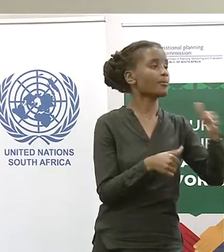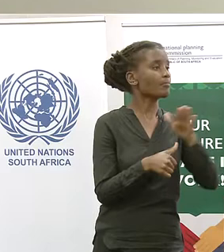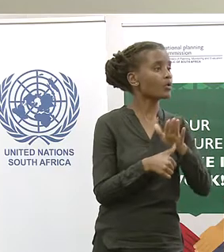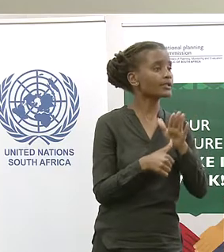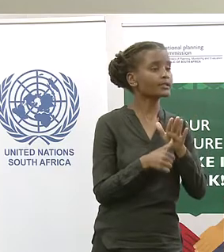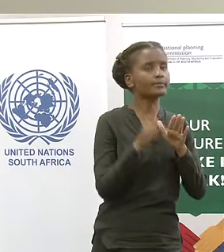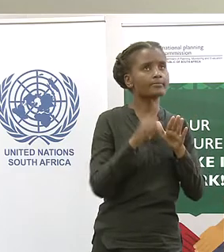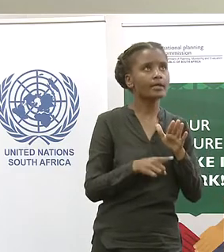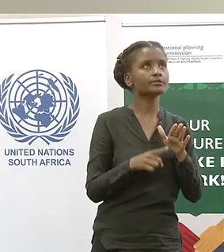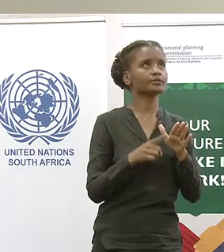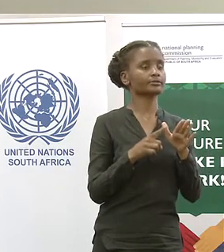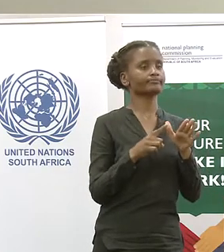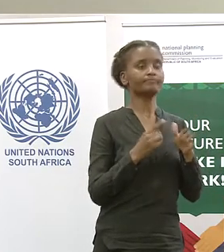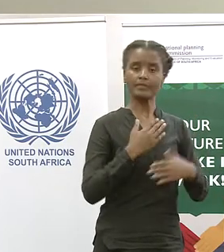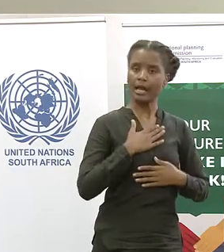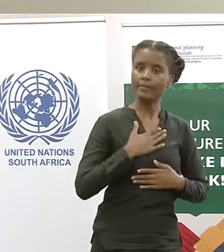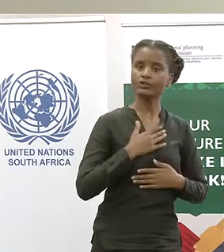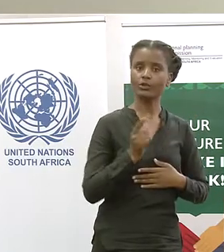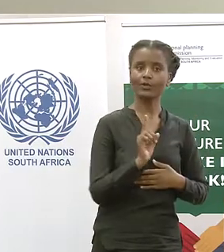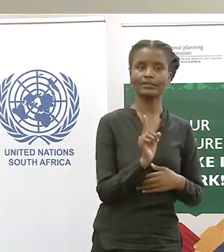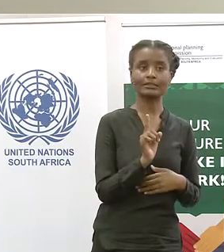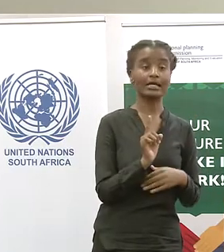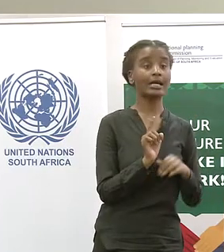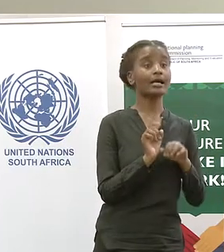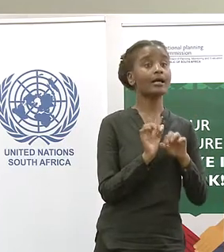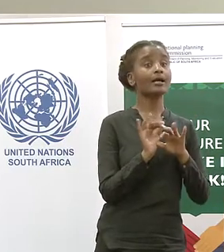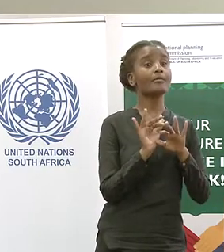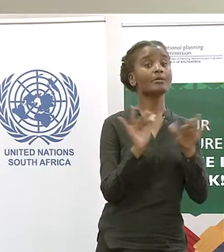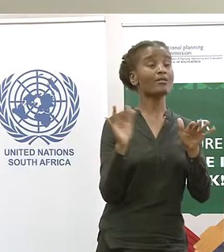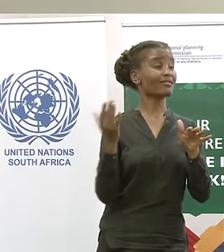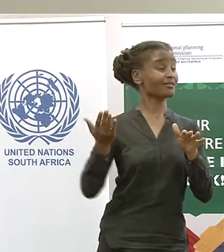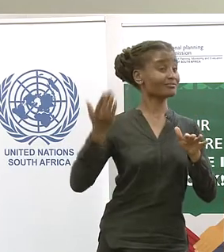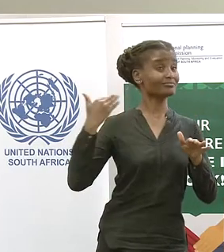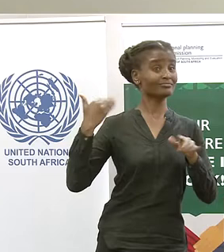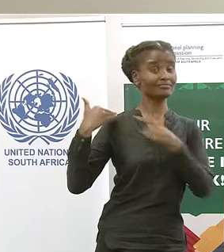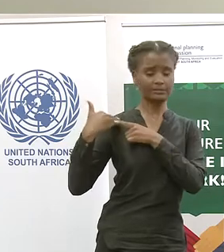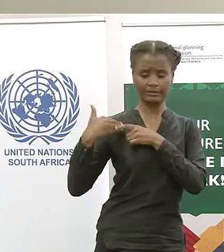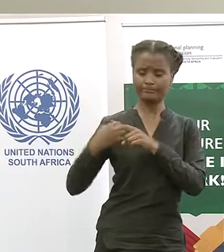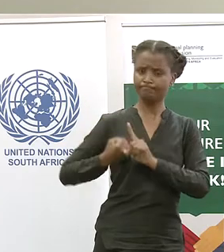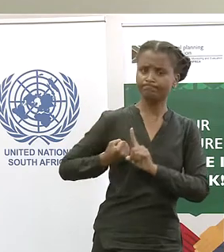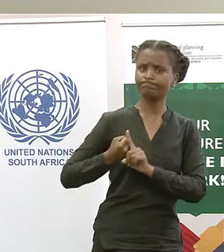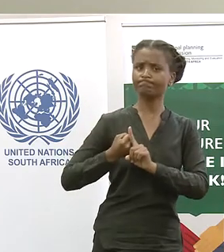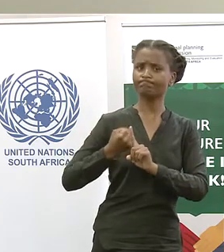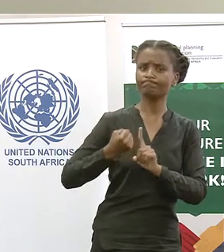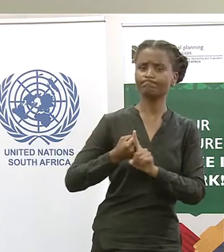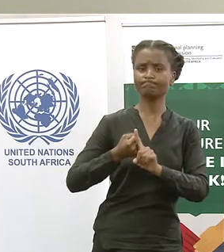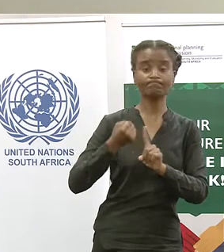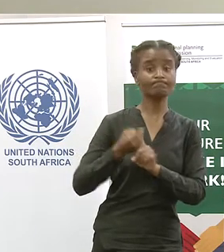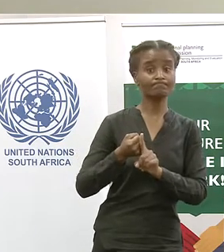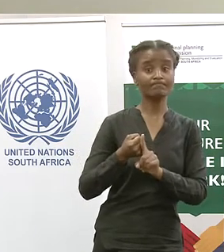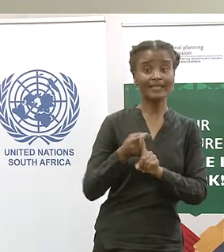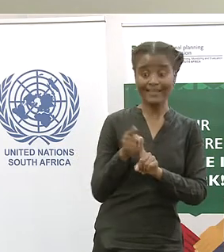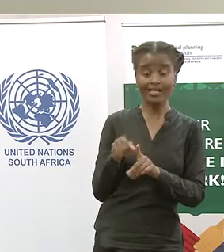that the people who took us to that level liberated themselves